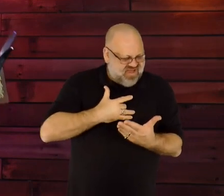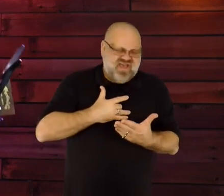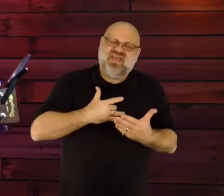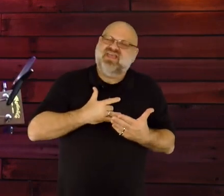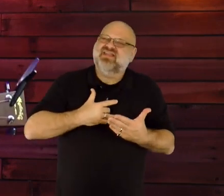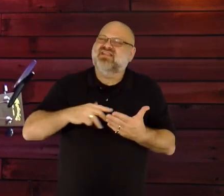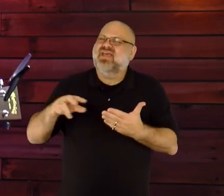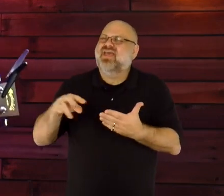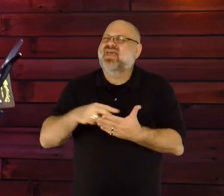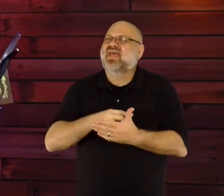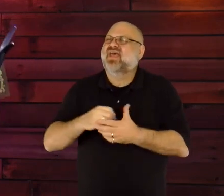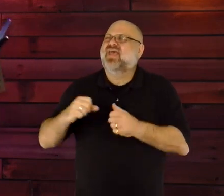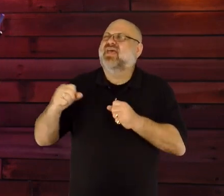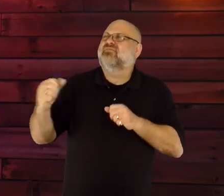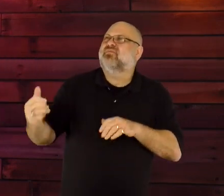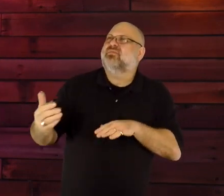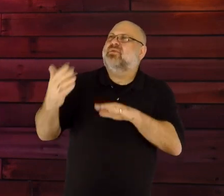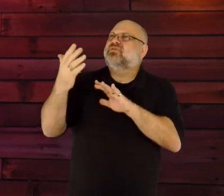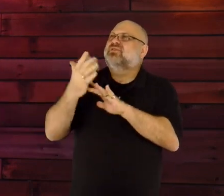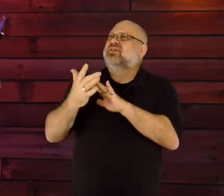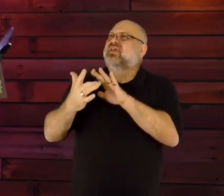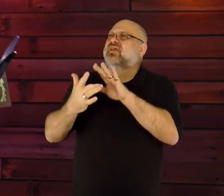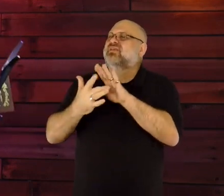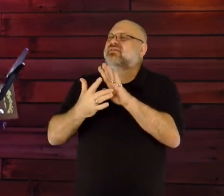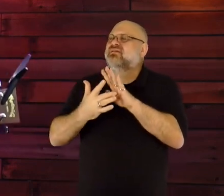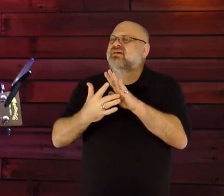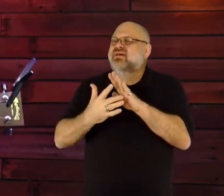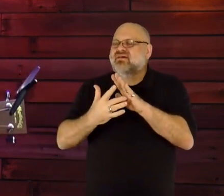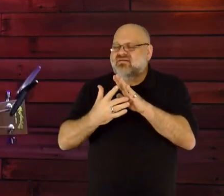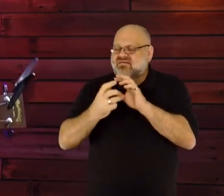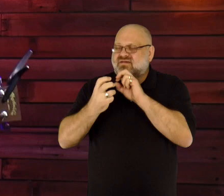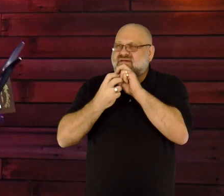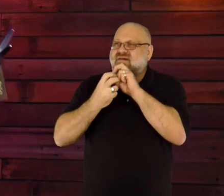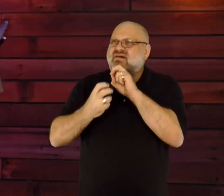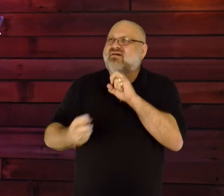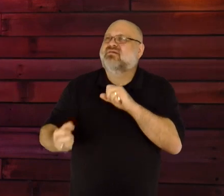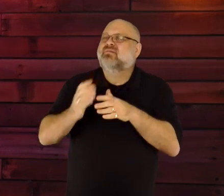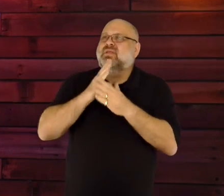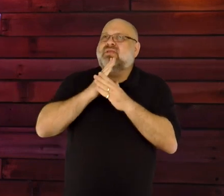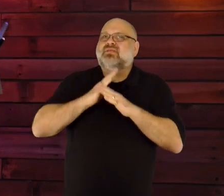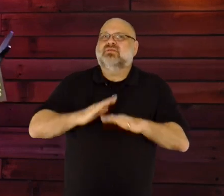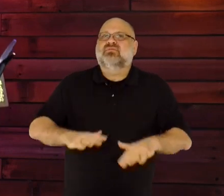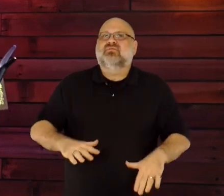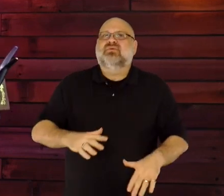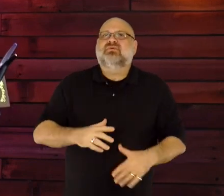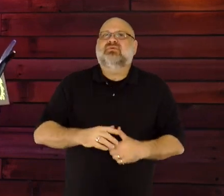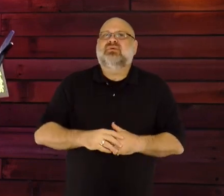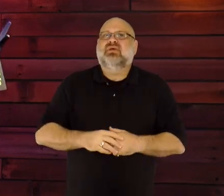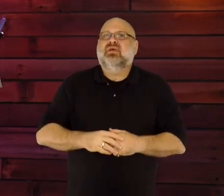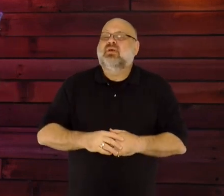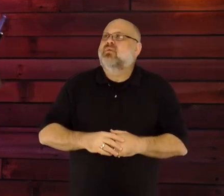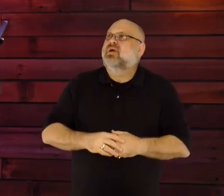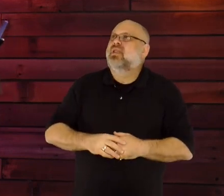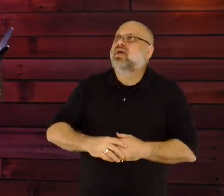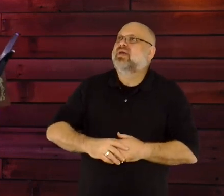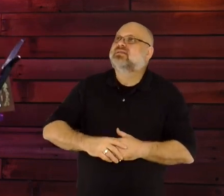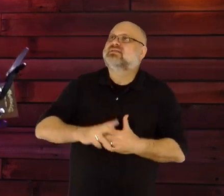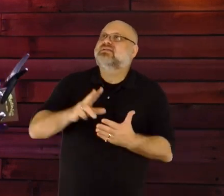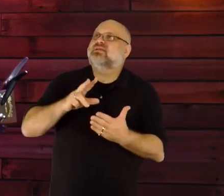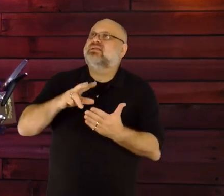I dance before you, Jesus, or in awe if you be still? Will